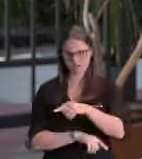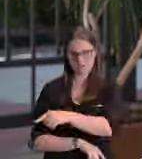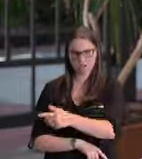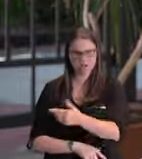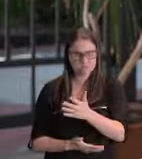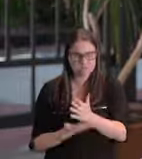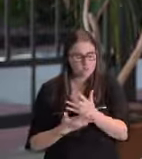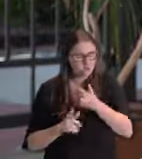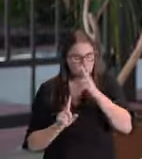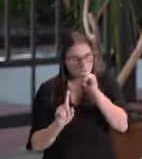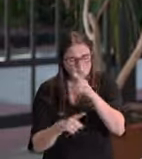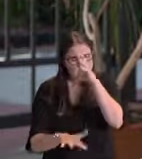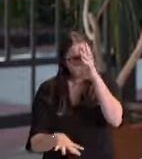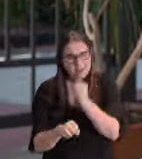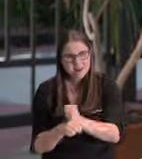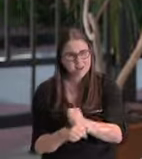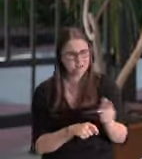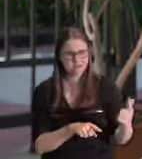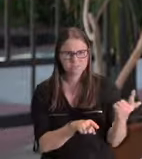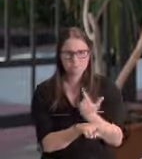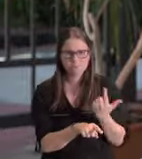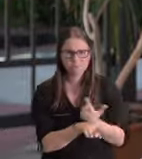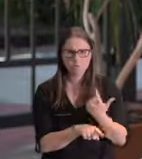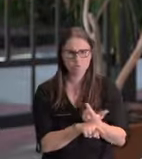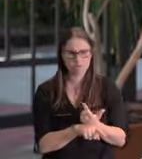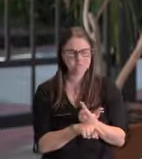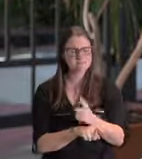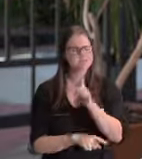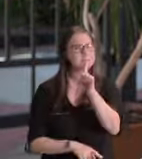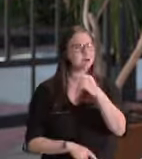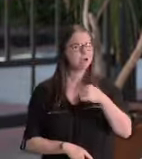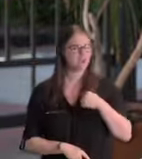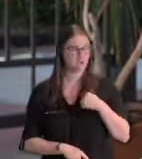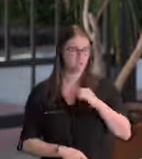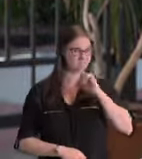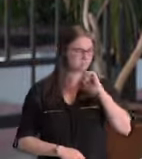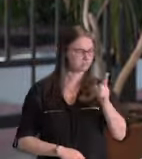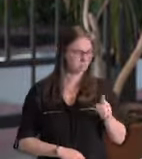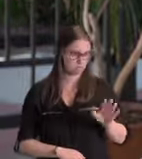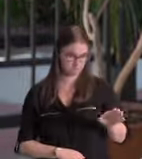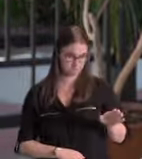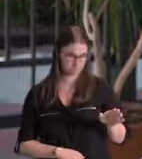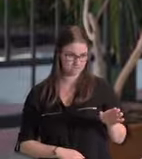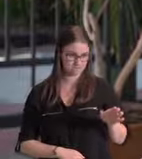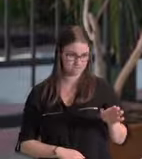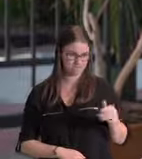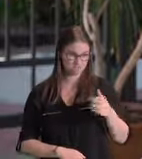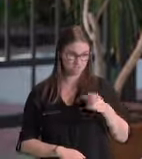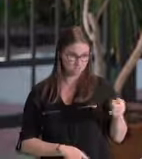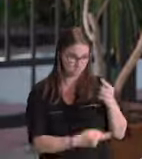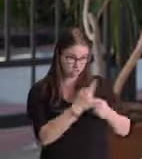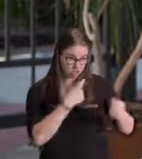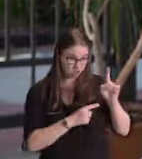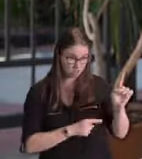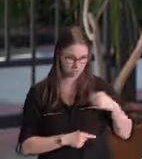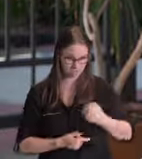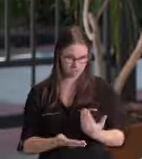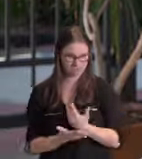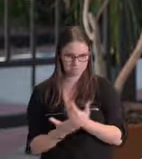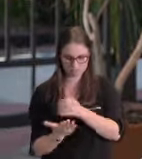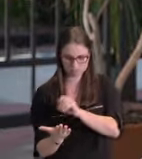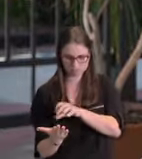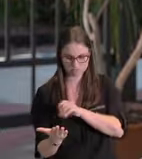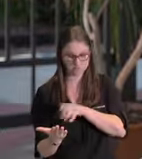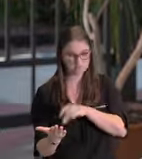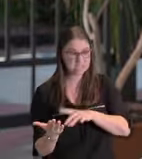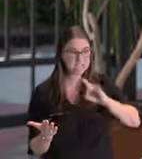racial vilification like you would not believe. And I said to them, I've noted what you've